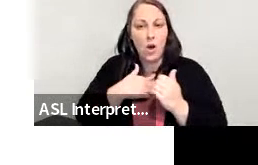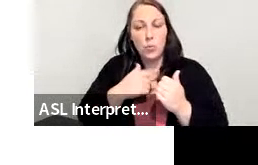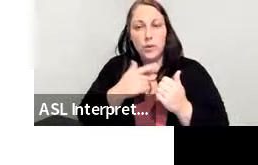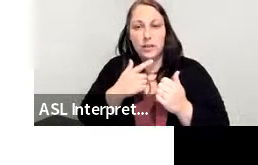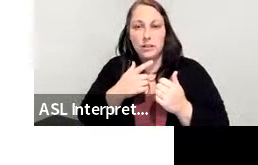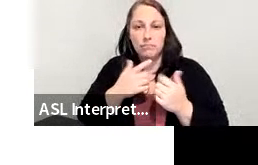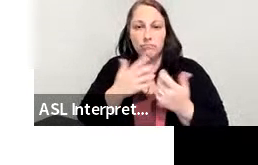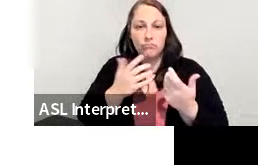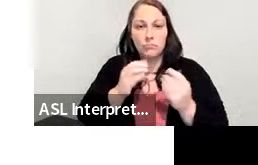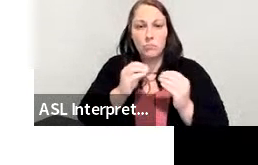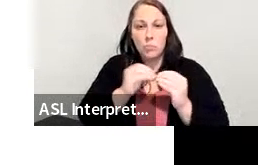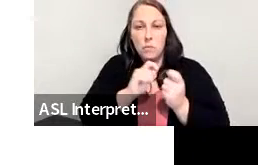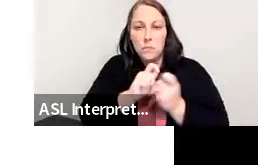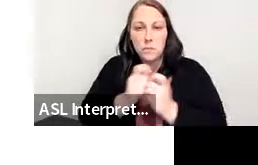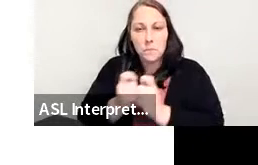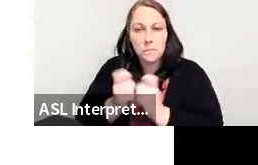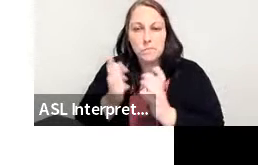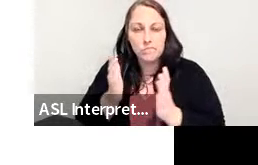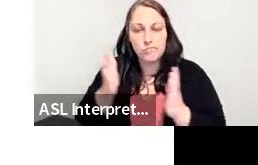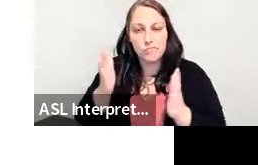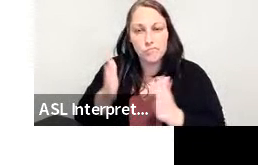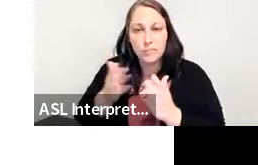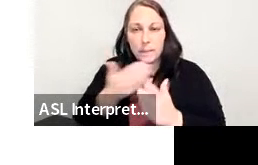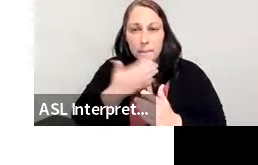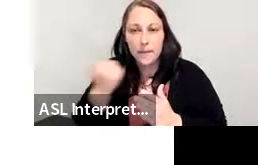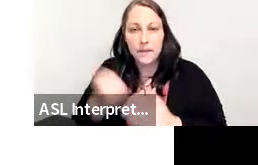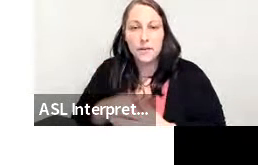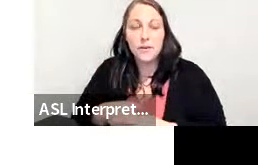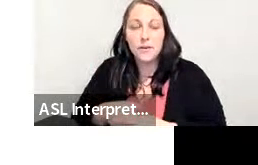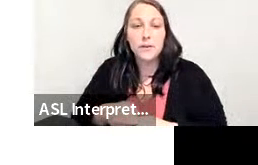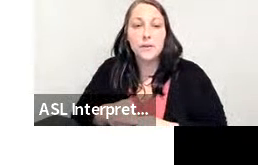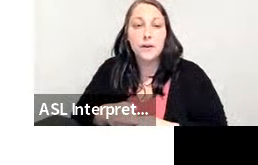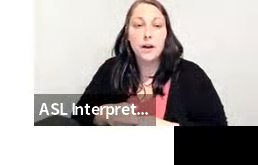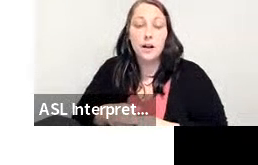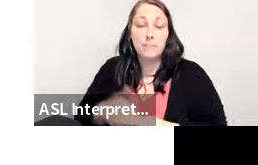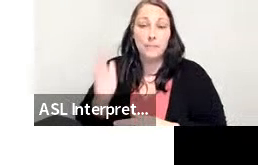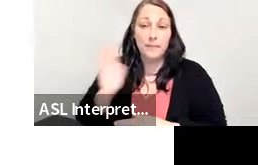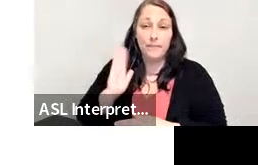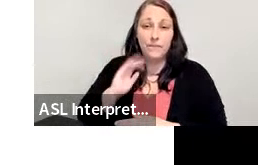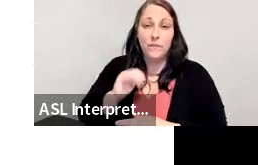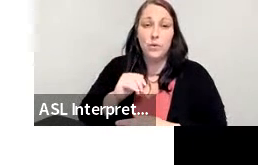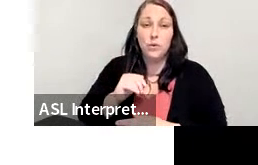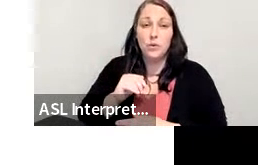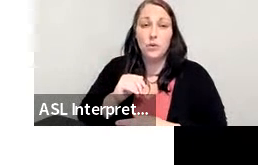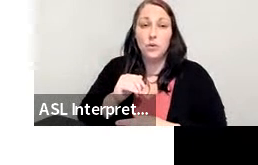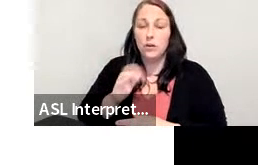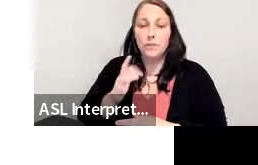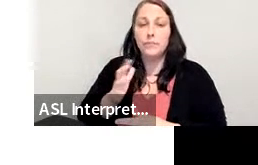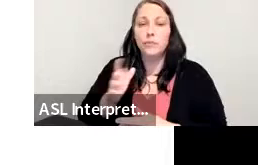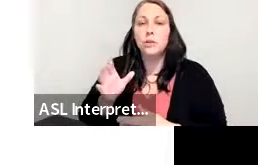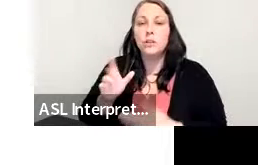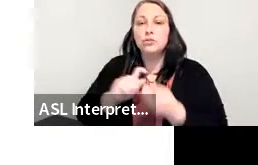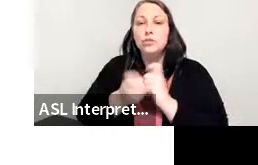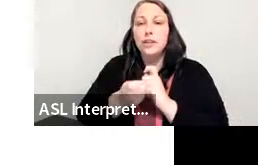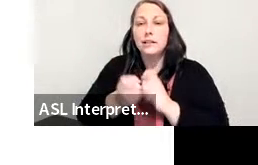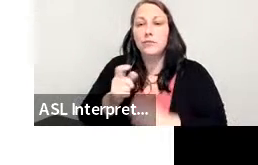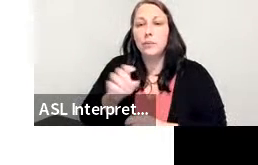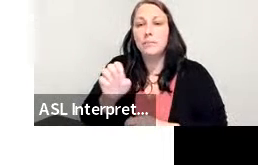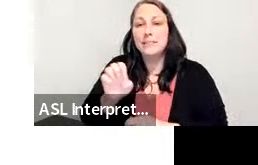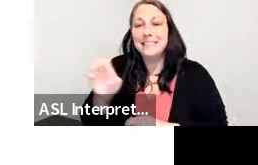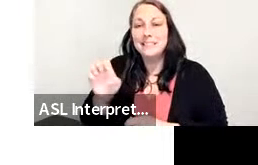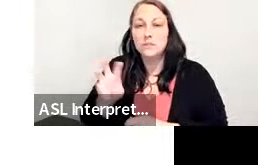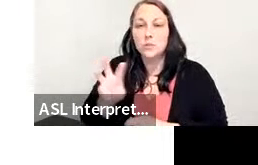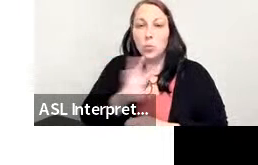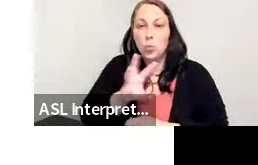We orientated the bulk of our massing in an east-west axis along the site, sort of working with the topography